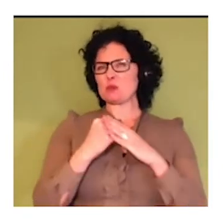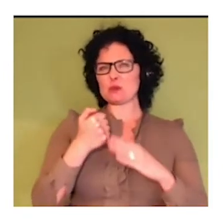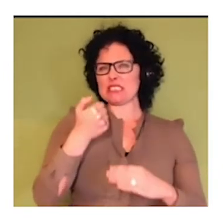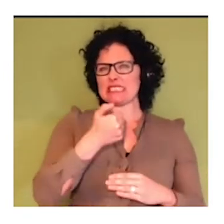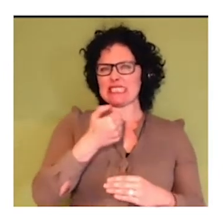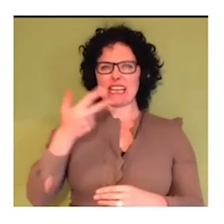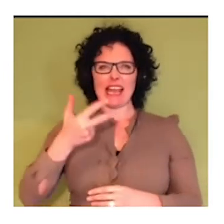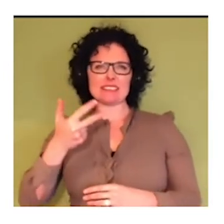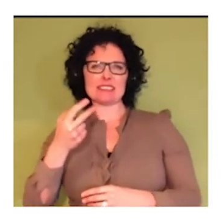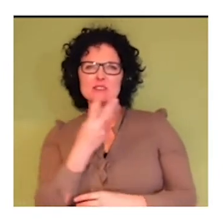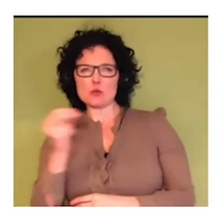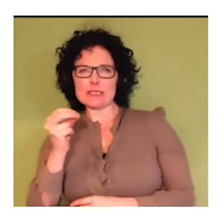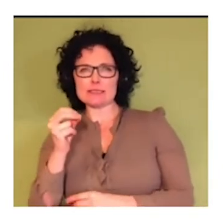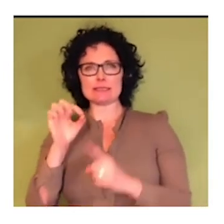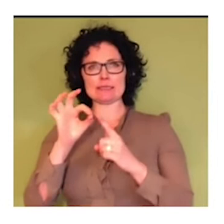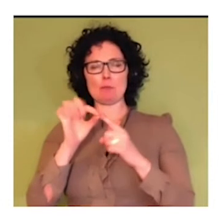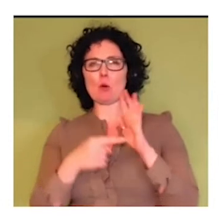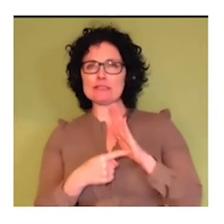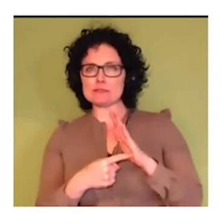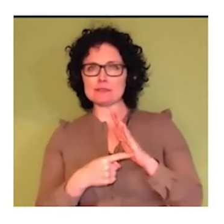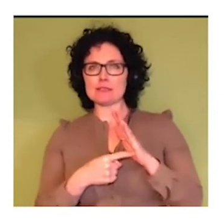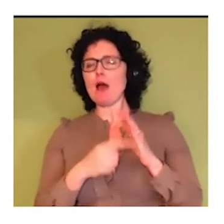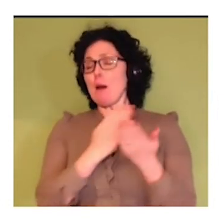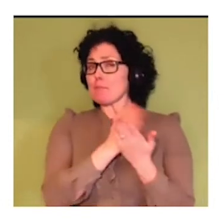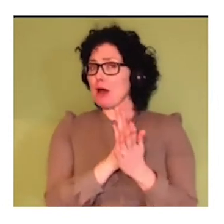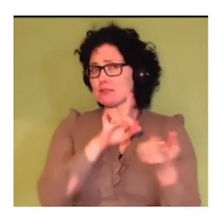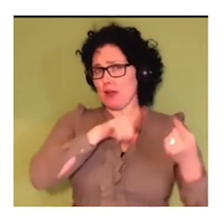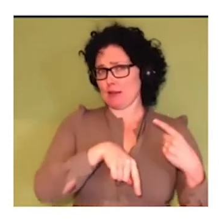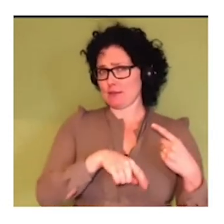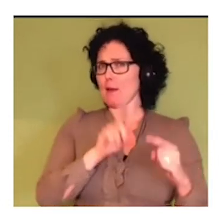20 point is only part of the answer.